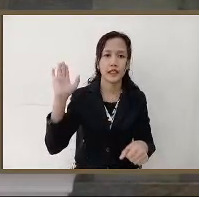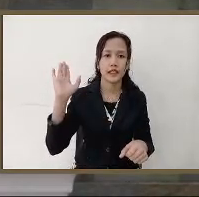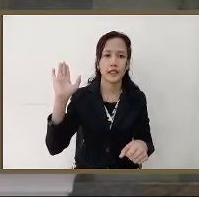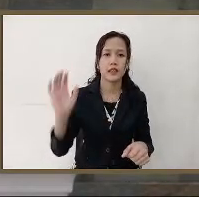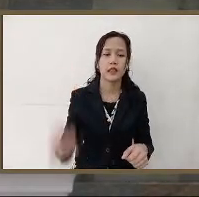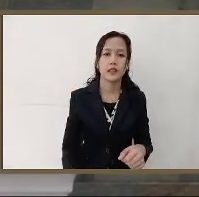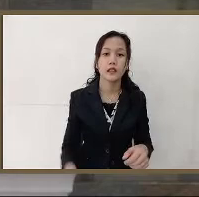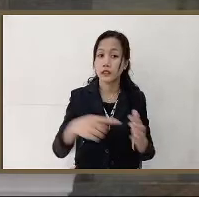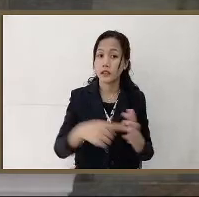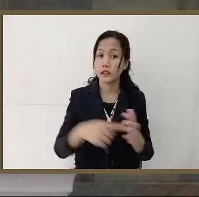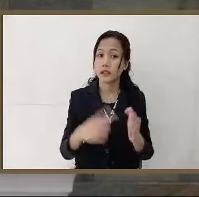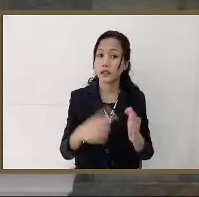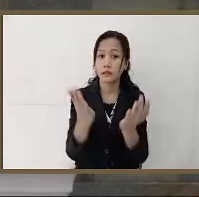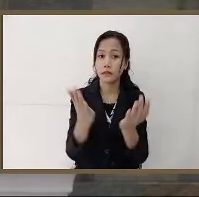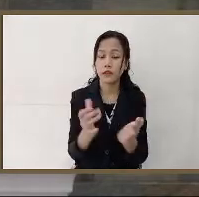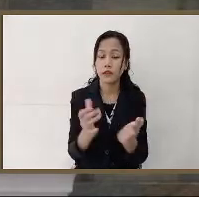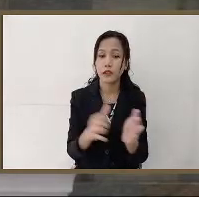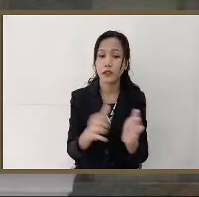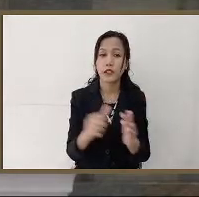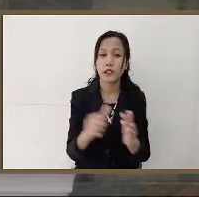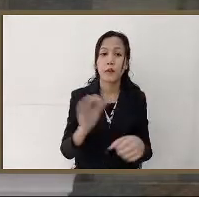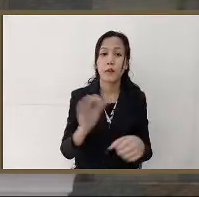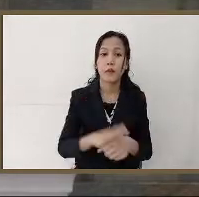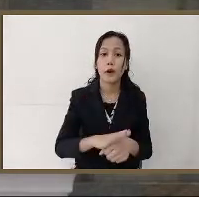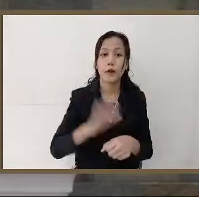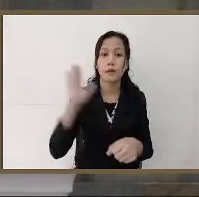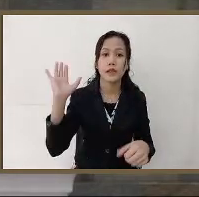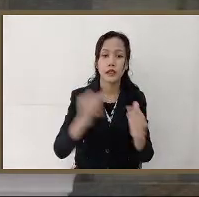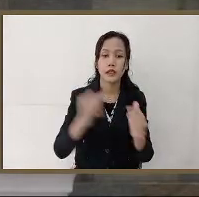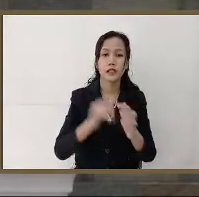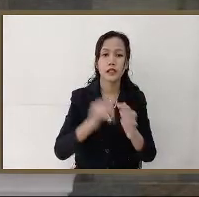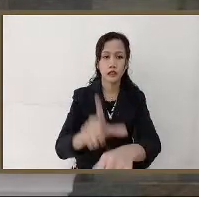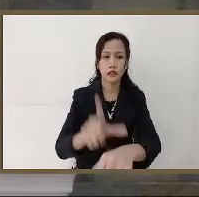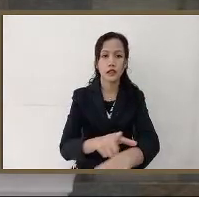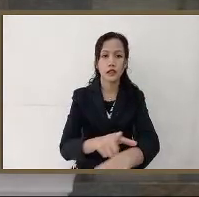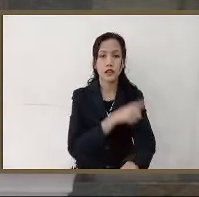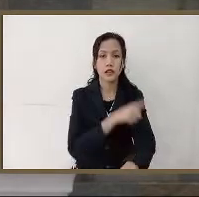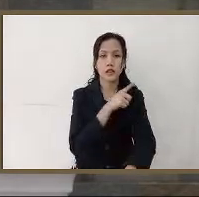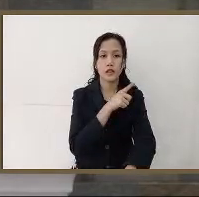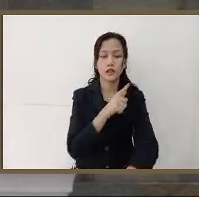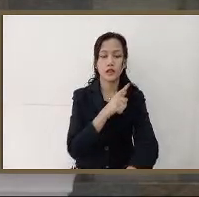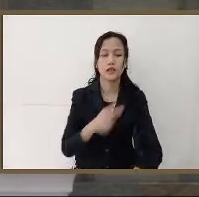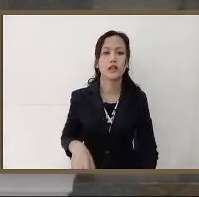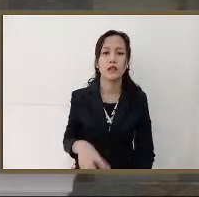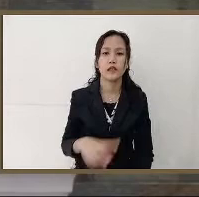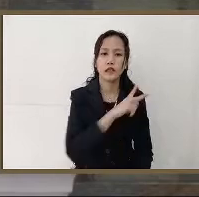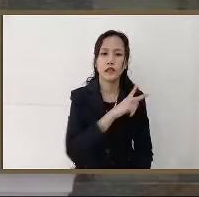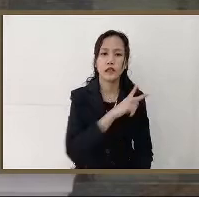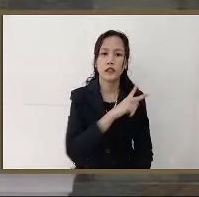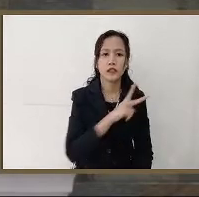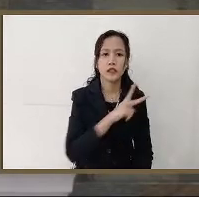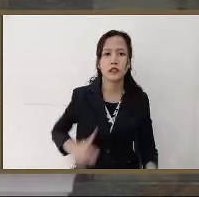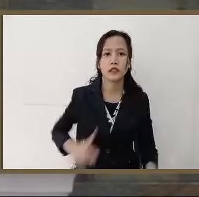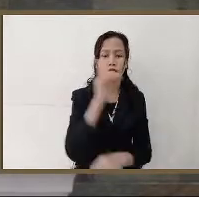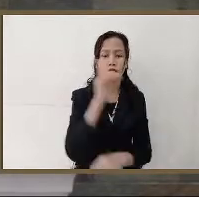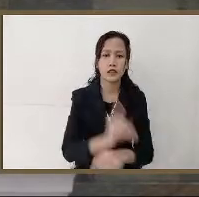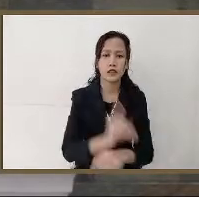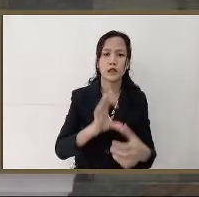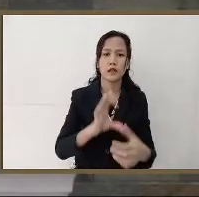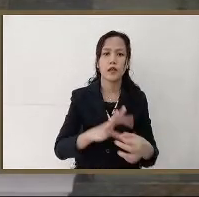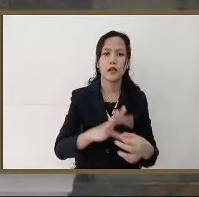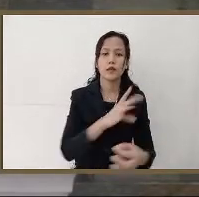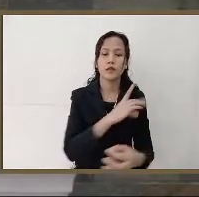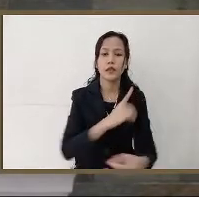book na pinangako ito na mag-i-extend ito, that the kingdom of David will extend forever.